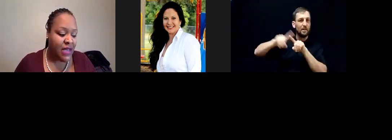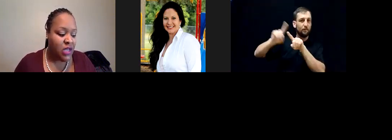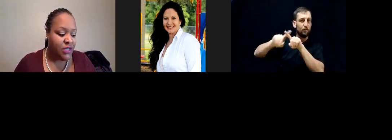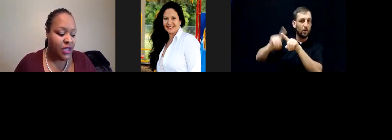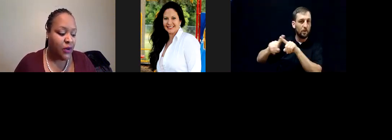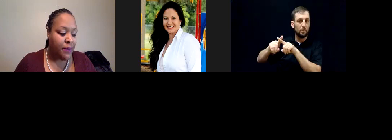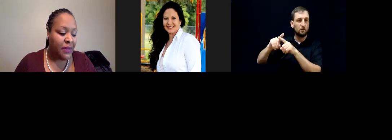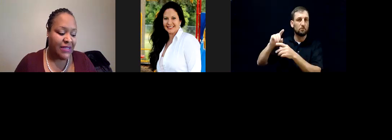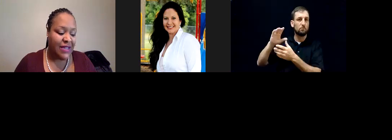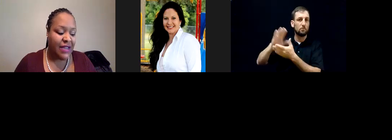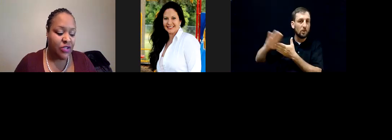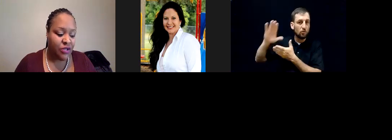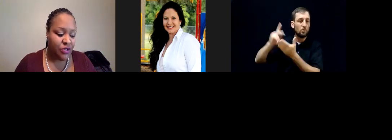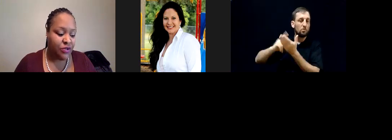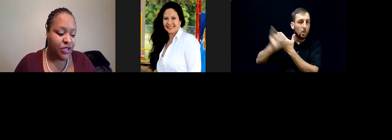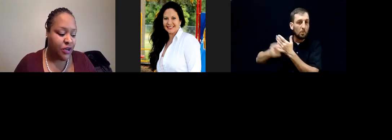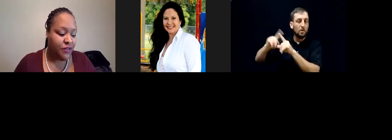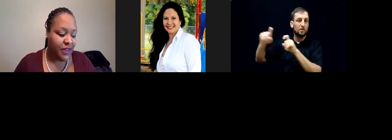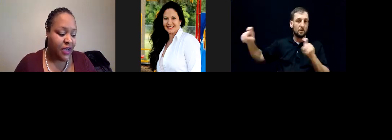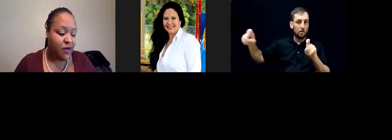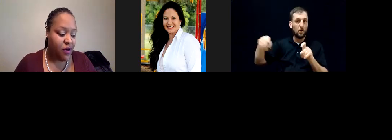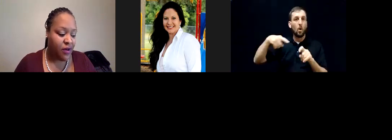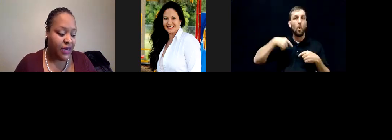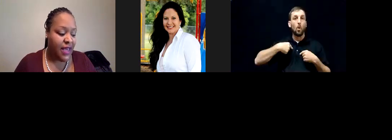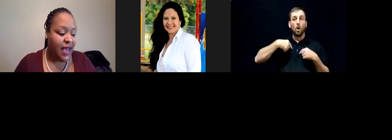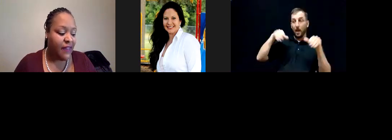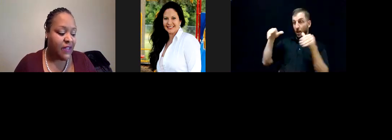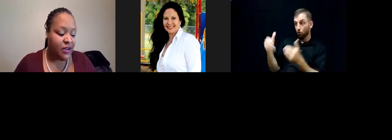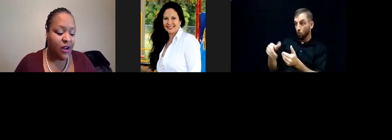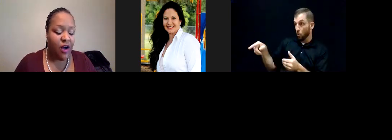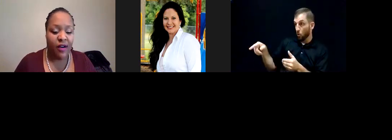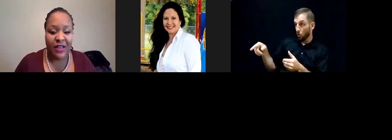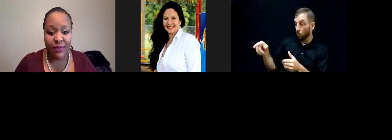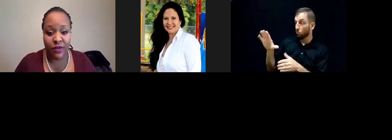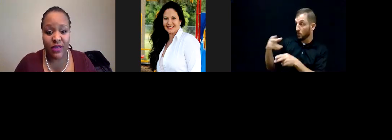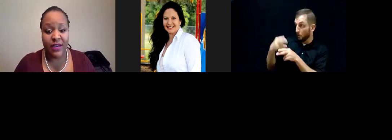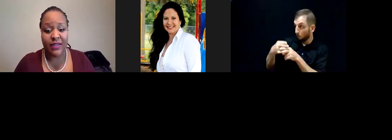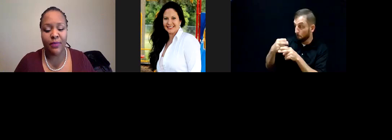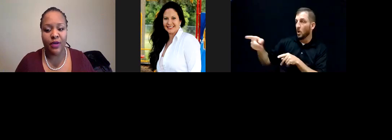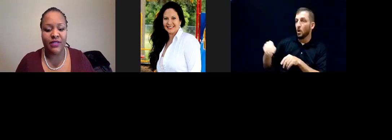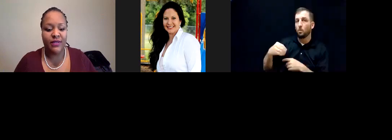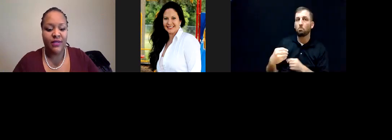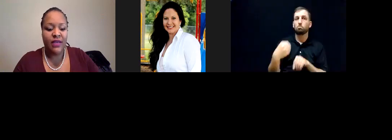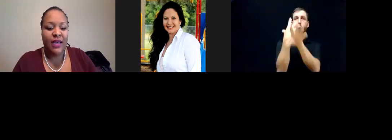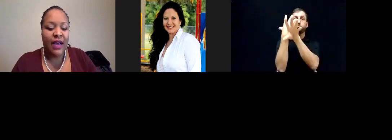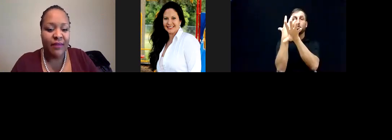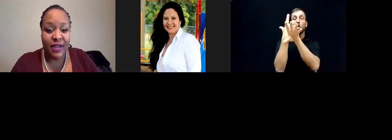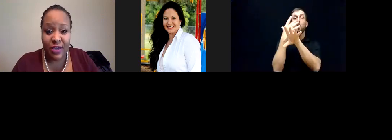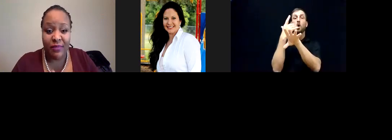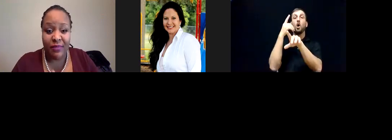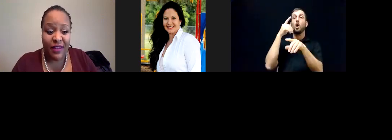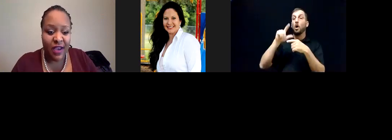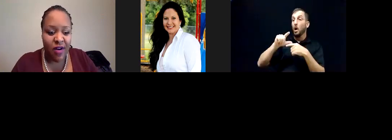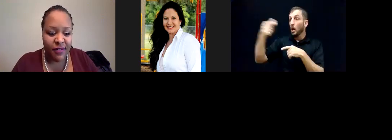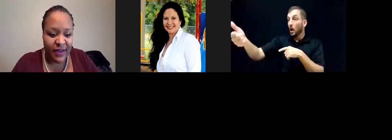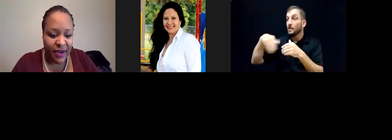programs. So please, as I introduce you, turn your video on and then turn it off as I move to the next person. I'm going to turn